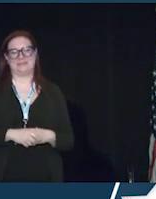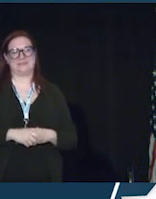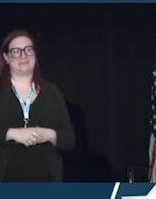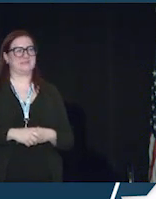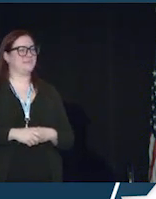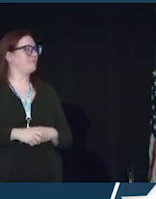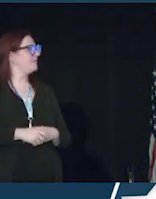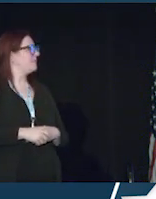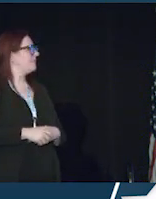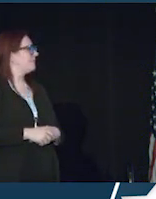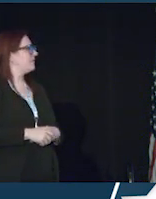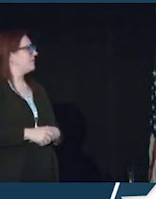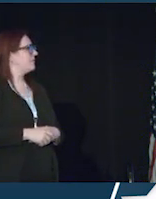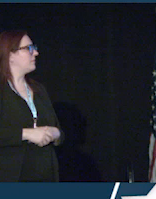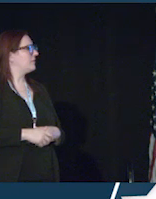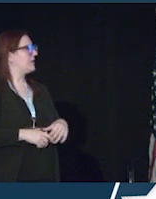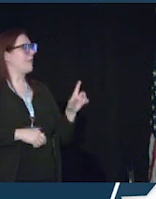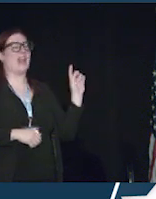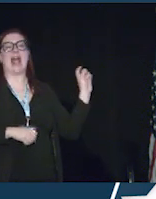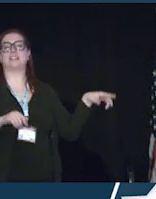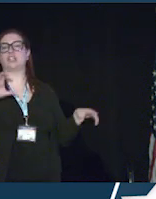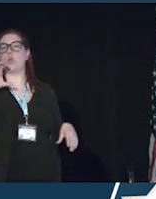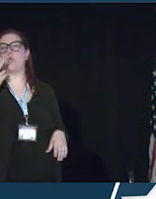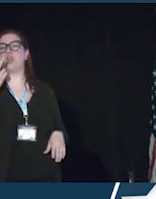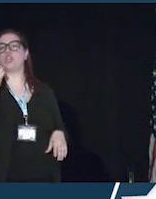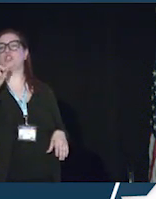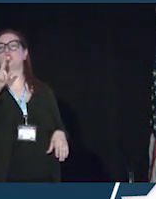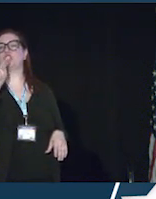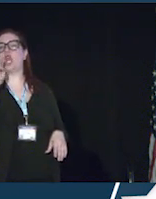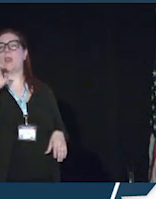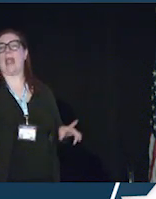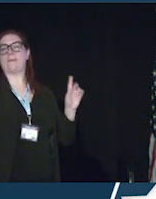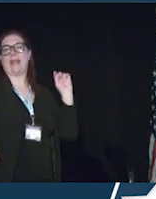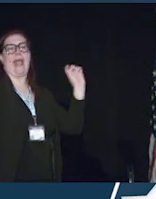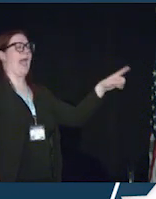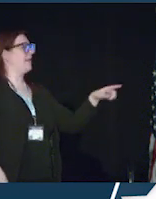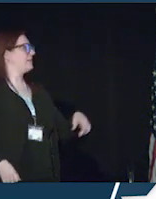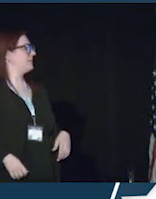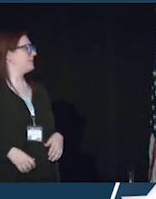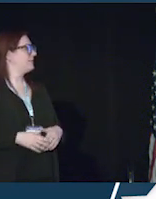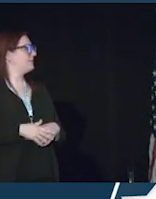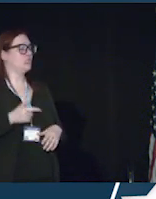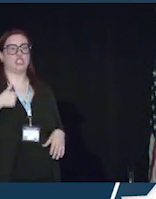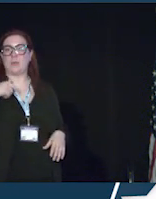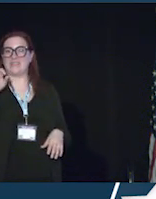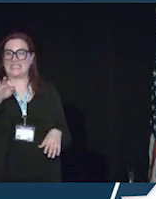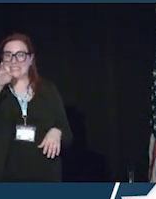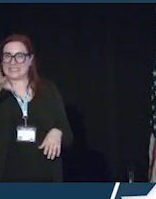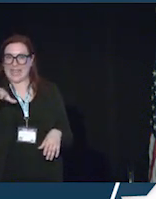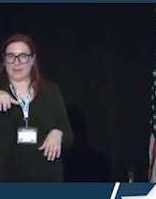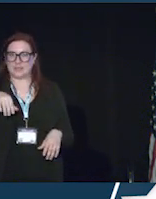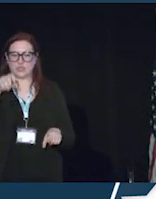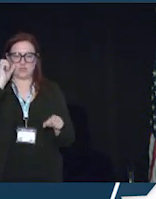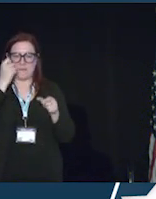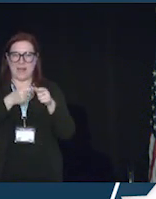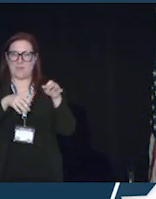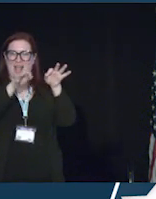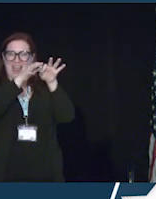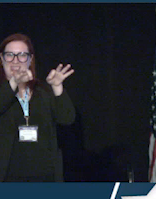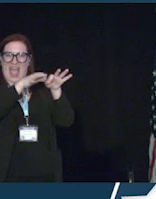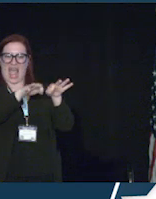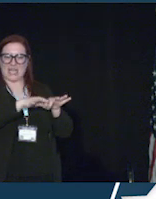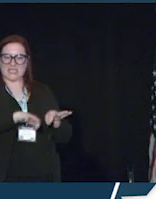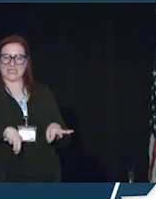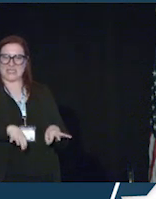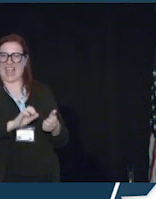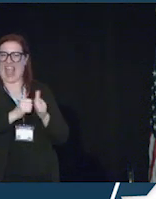I'm going to ask Charlotte that question. Charlotte, what are your tips for remembering lines of a speech you have